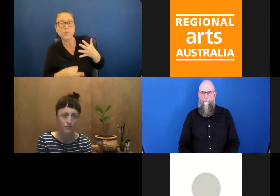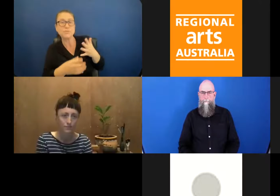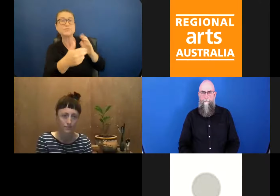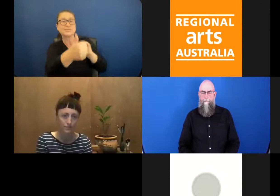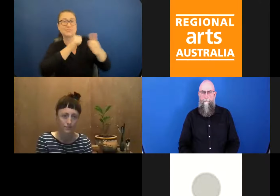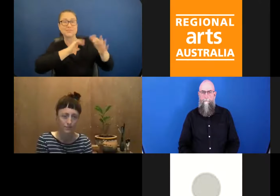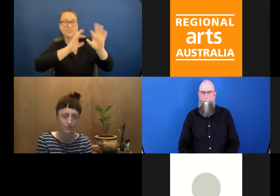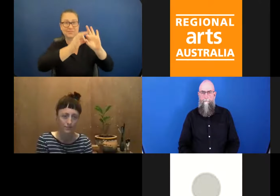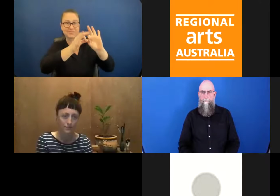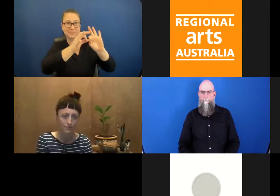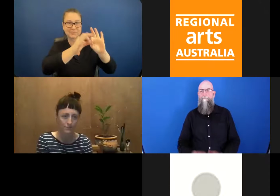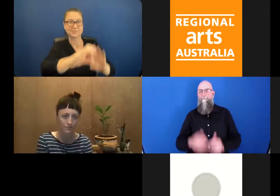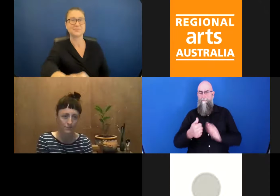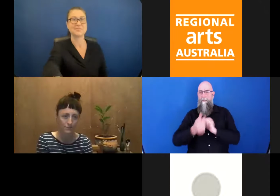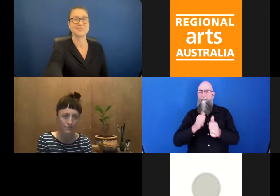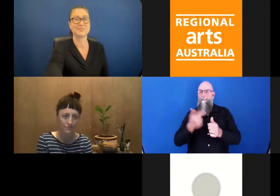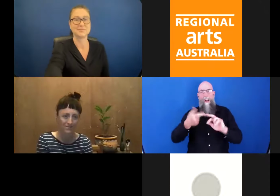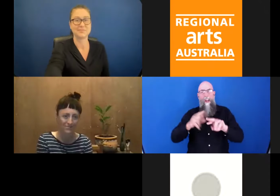asked for a rollercoaster?